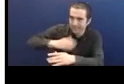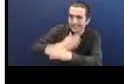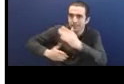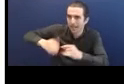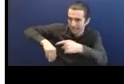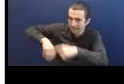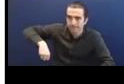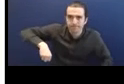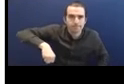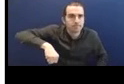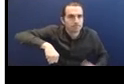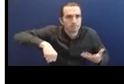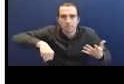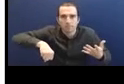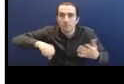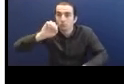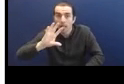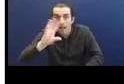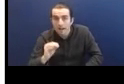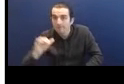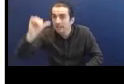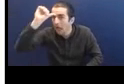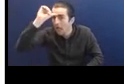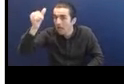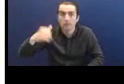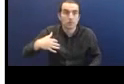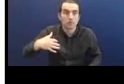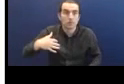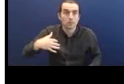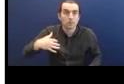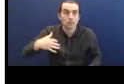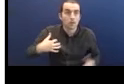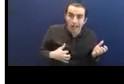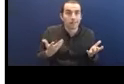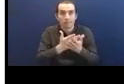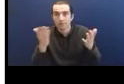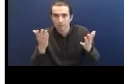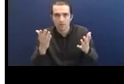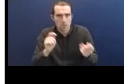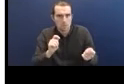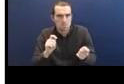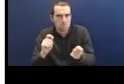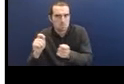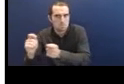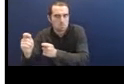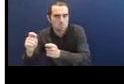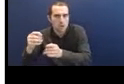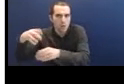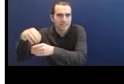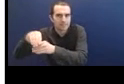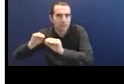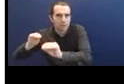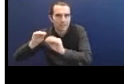them and supported that campaign. And that's how we got to inclusive education being what we